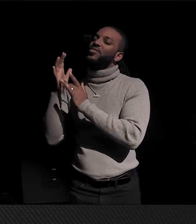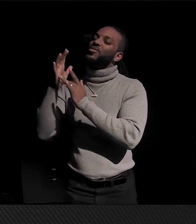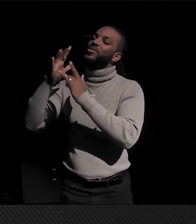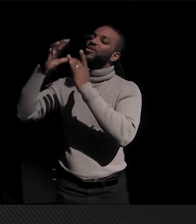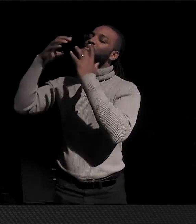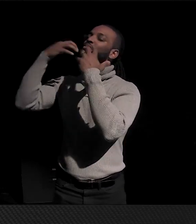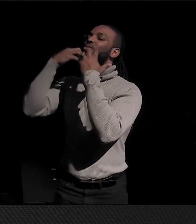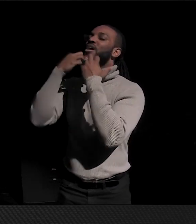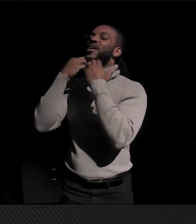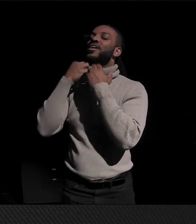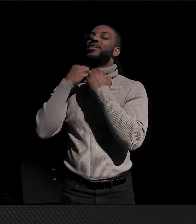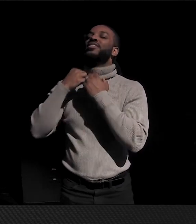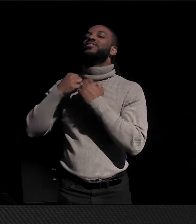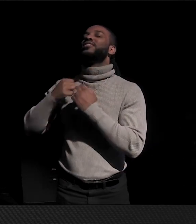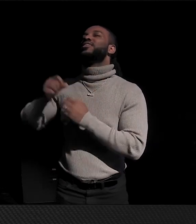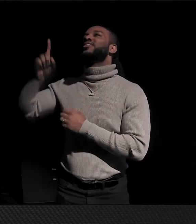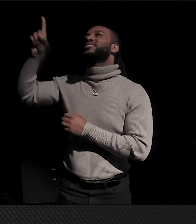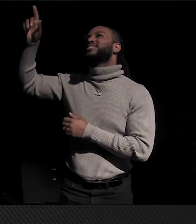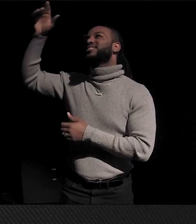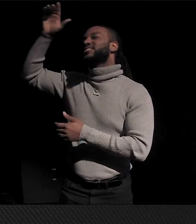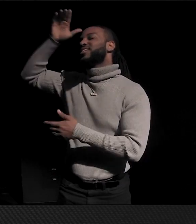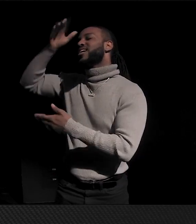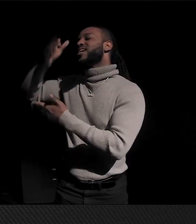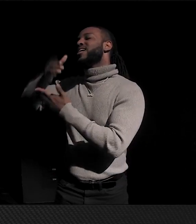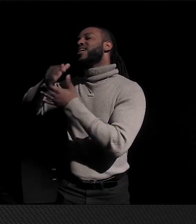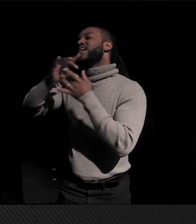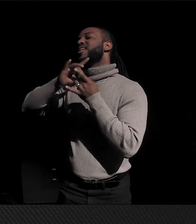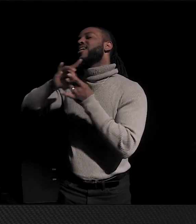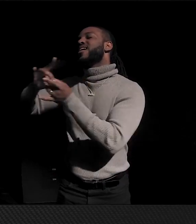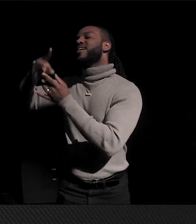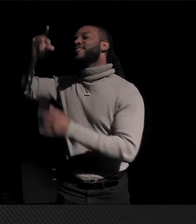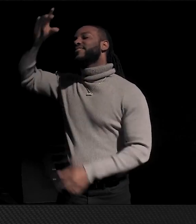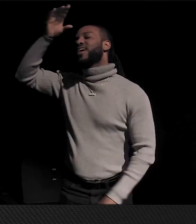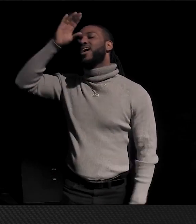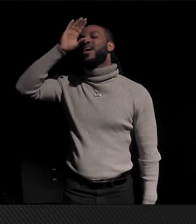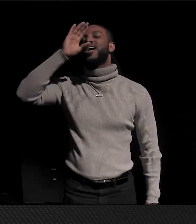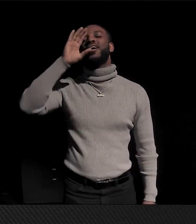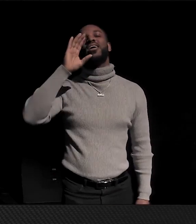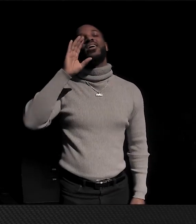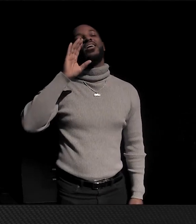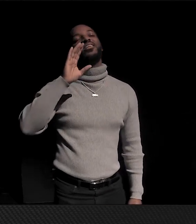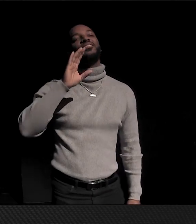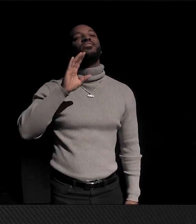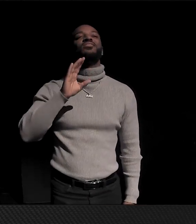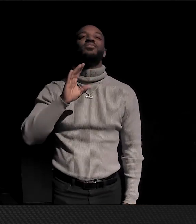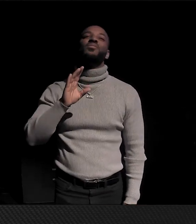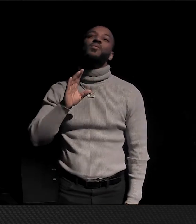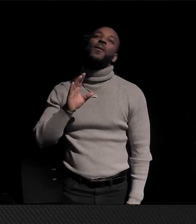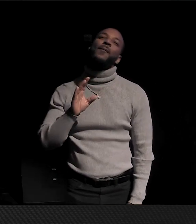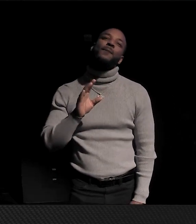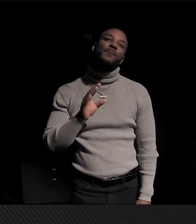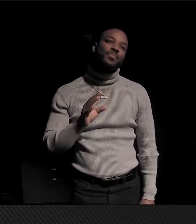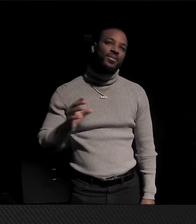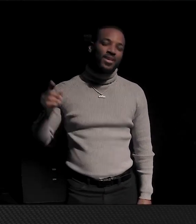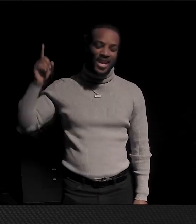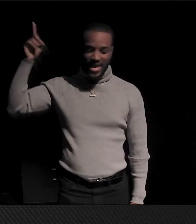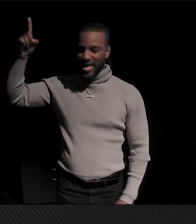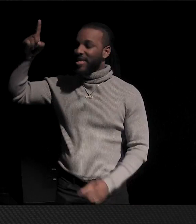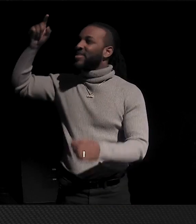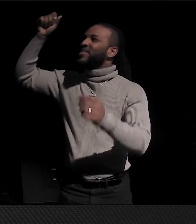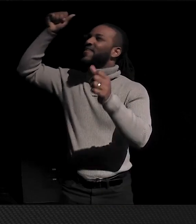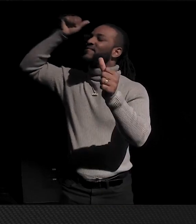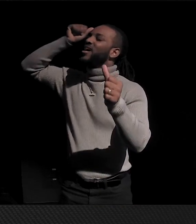And I will praise the Son of God. And